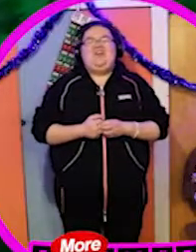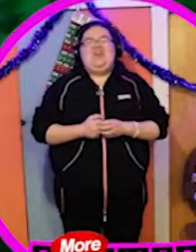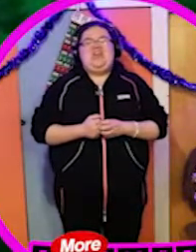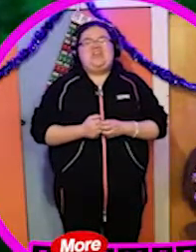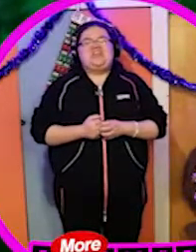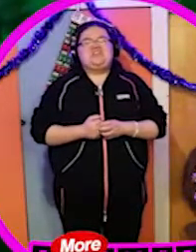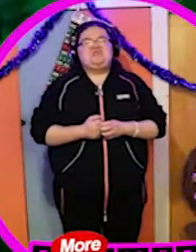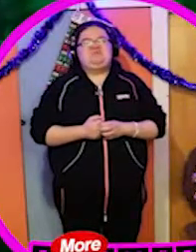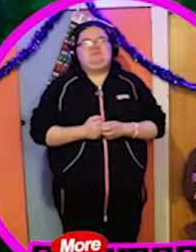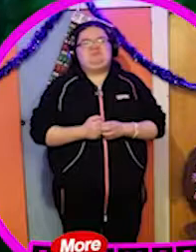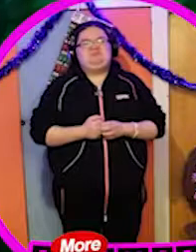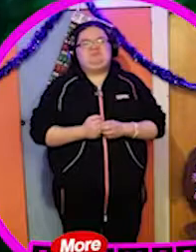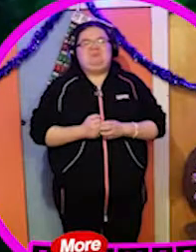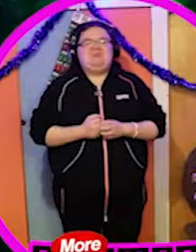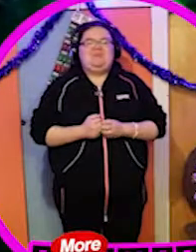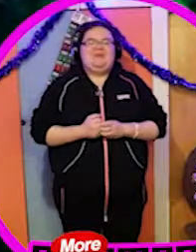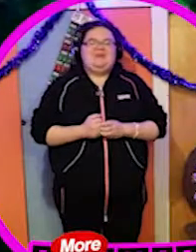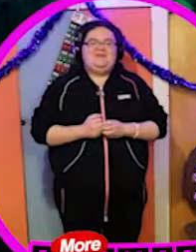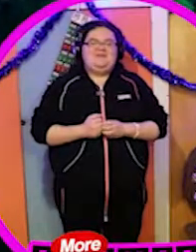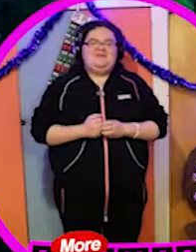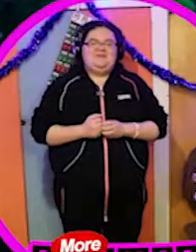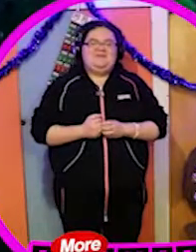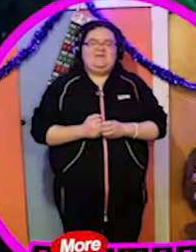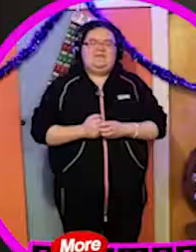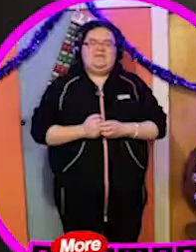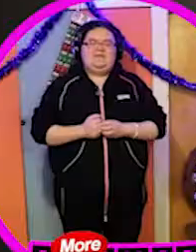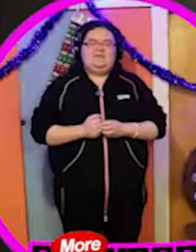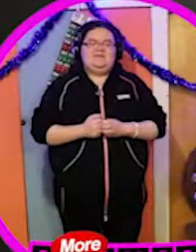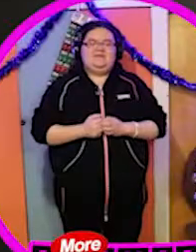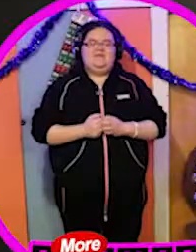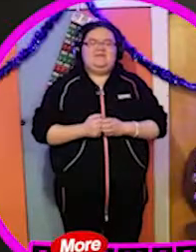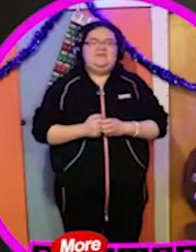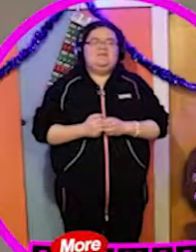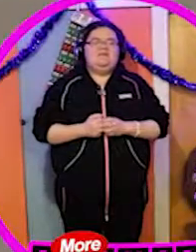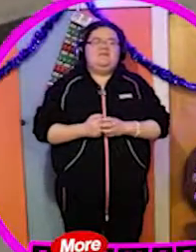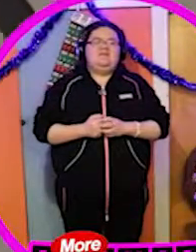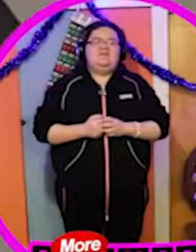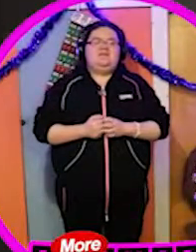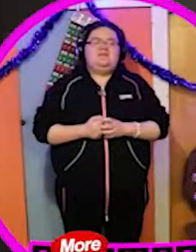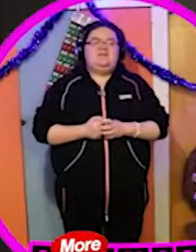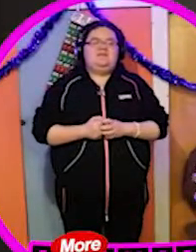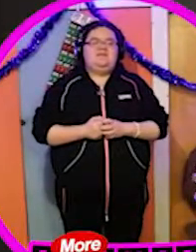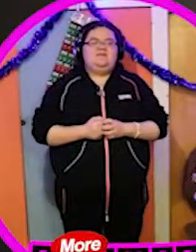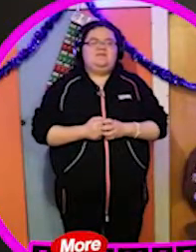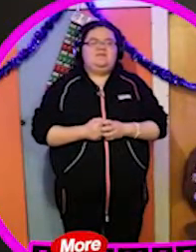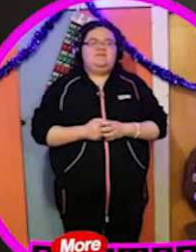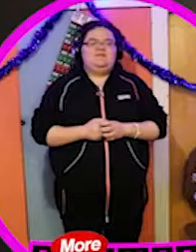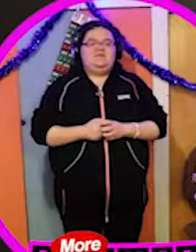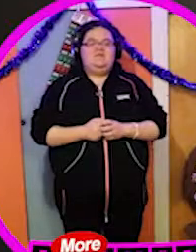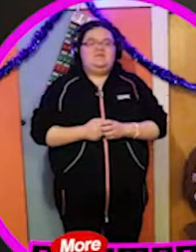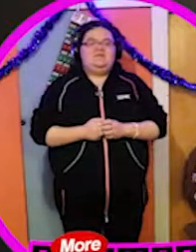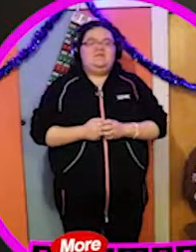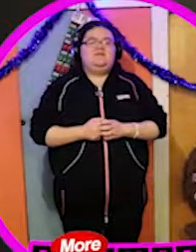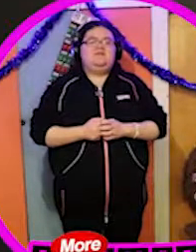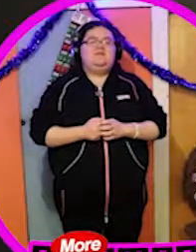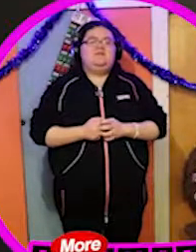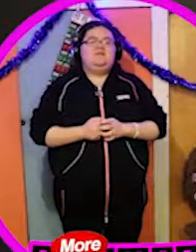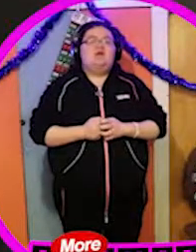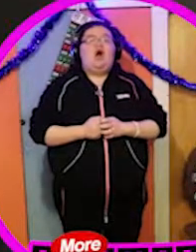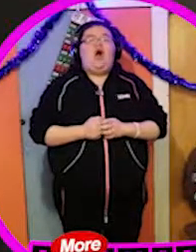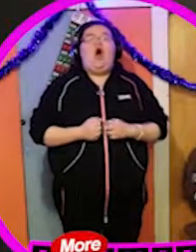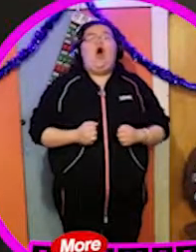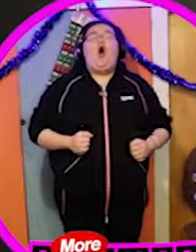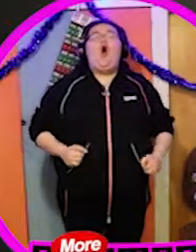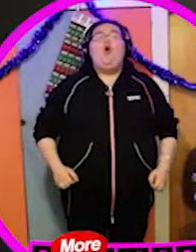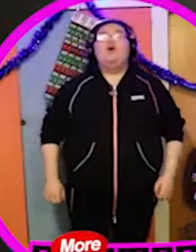hated him. Aww, let's go. Wait, lights out like 26 people. Wait, what's this? Oh. Right, it happened with way more than that in the show. But you get, did you just get smoked here? So